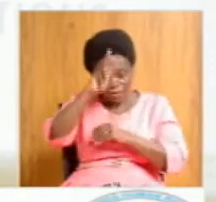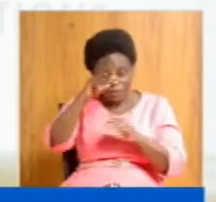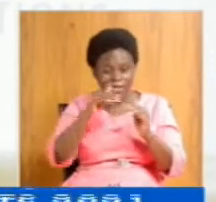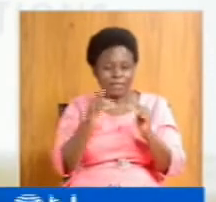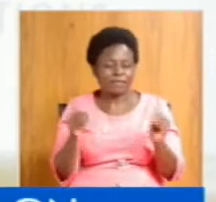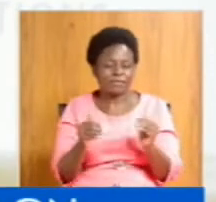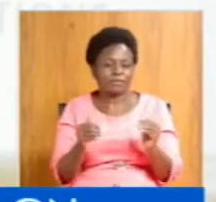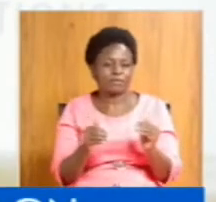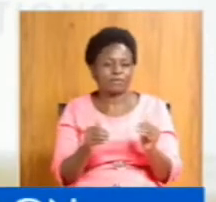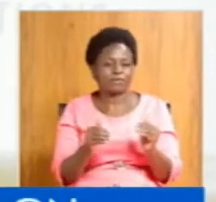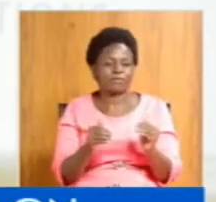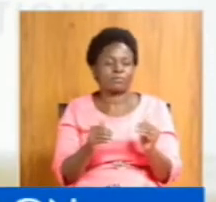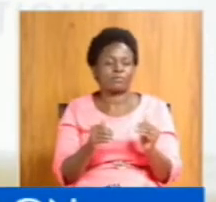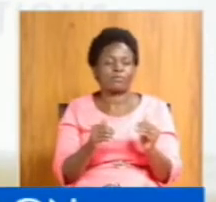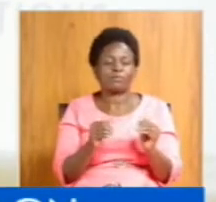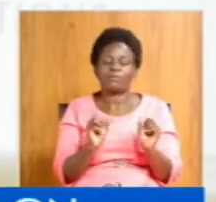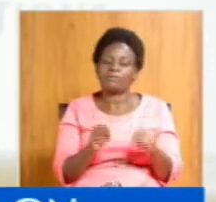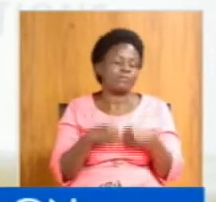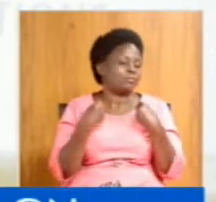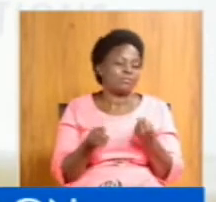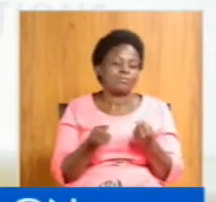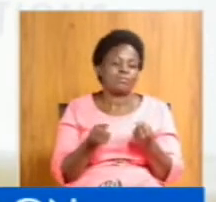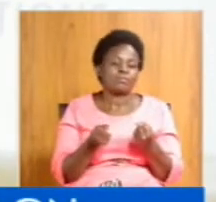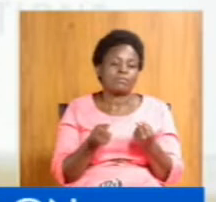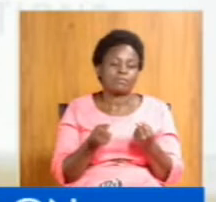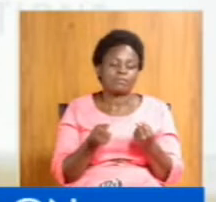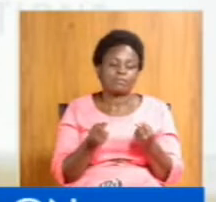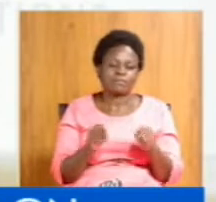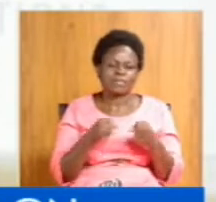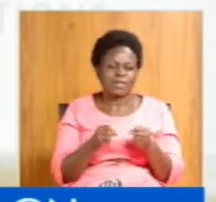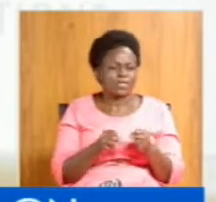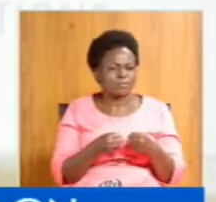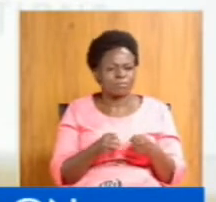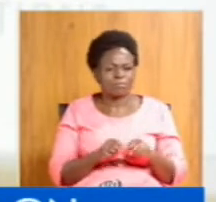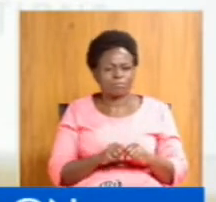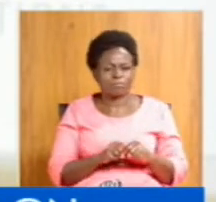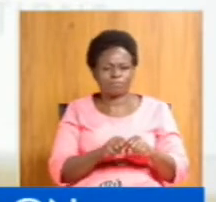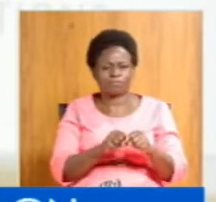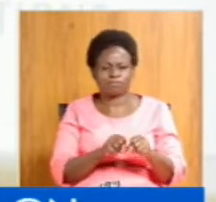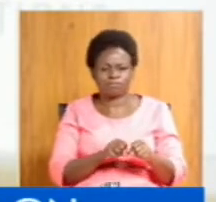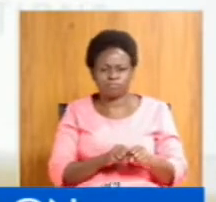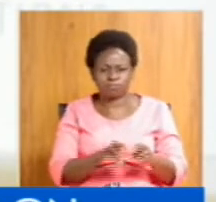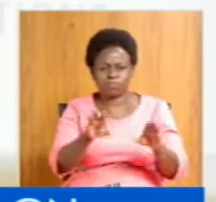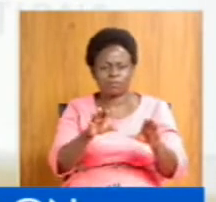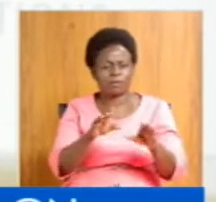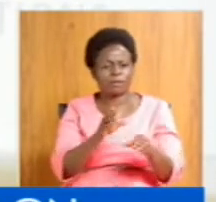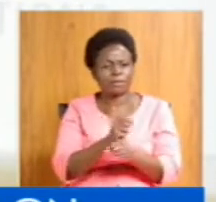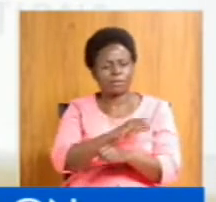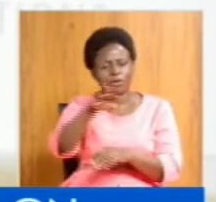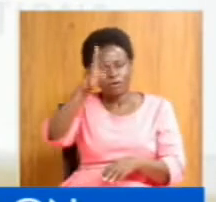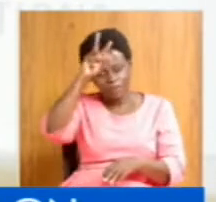level, we can't distribute that budget to the whole